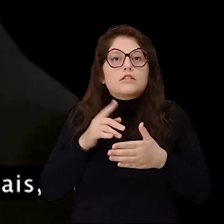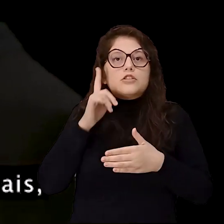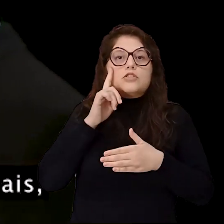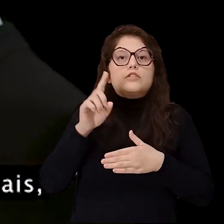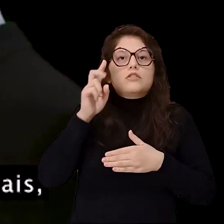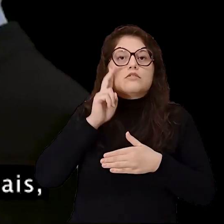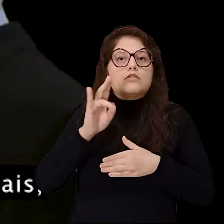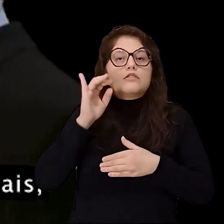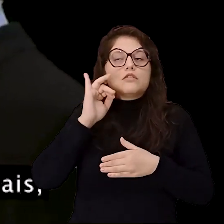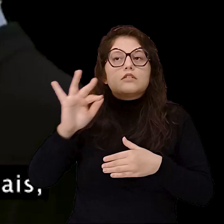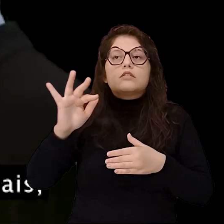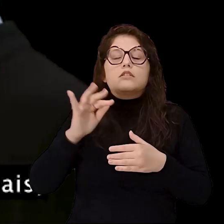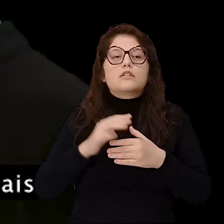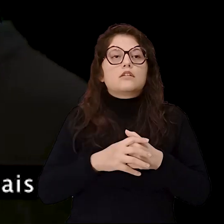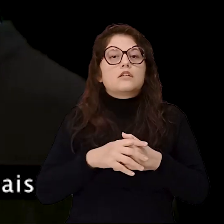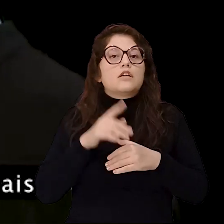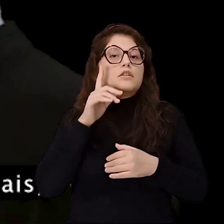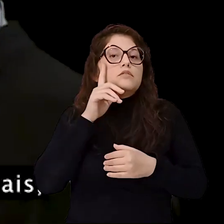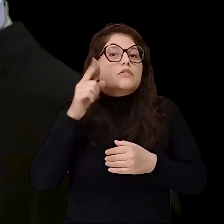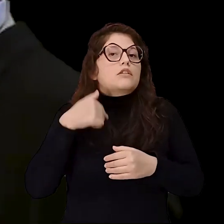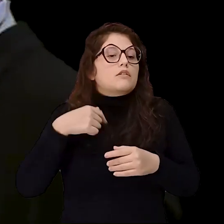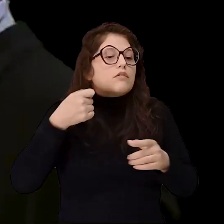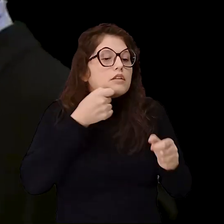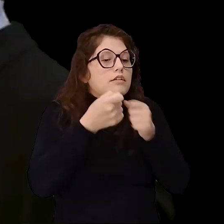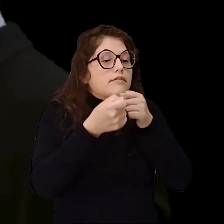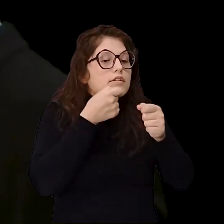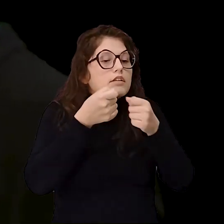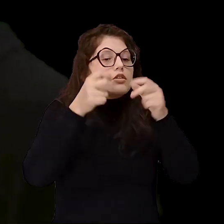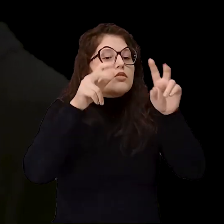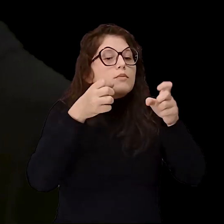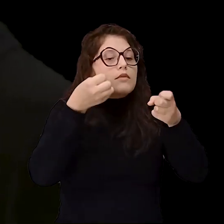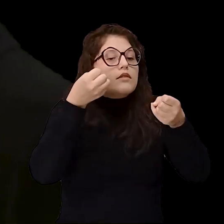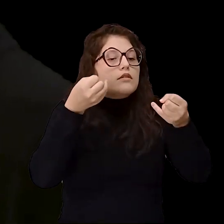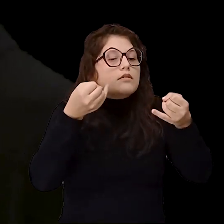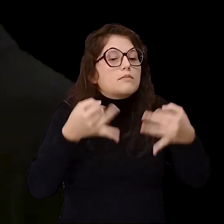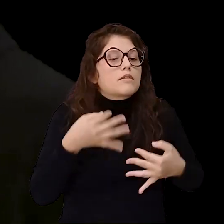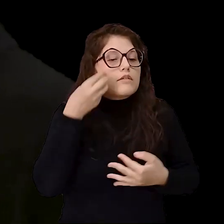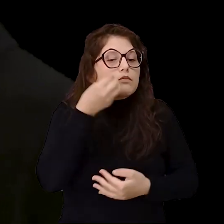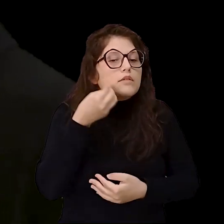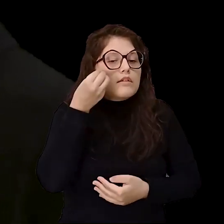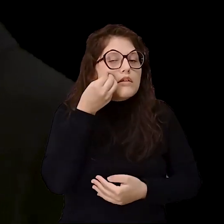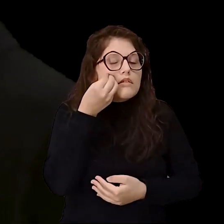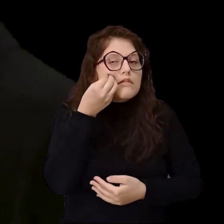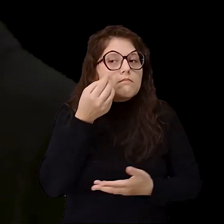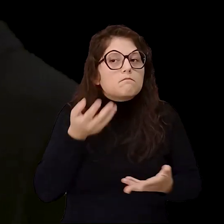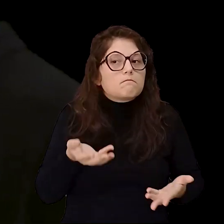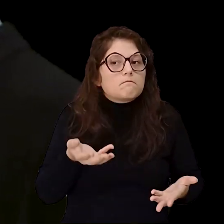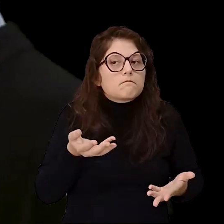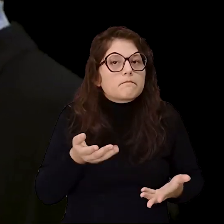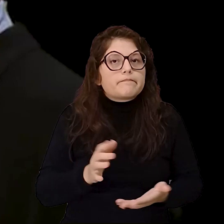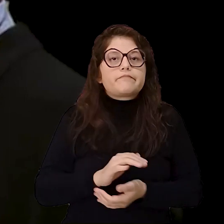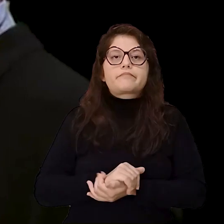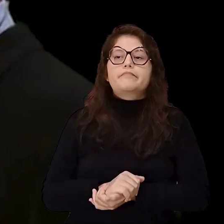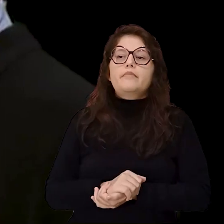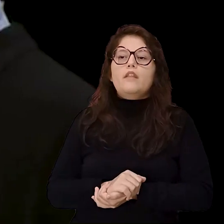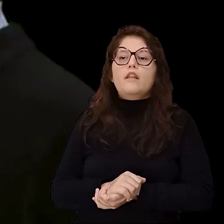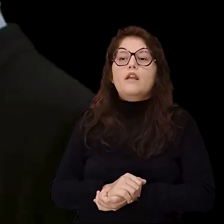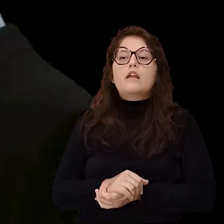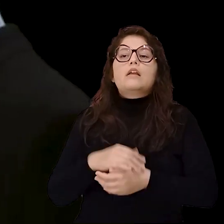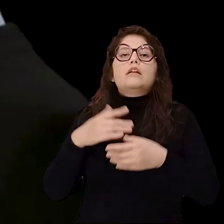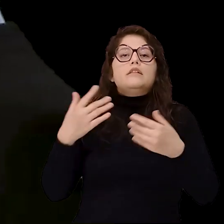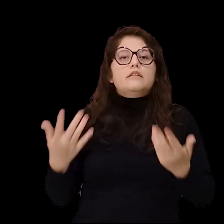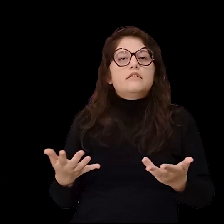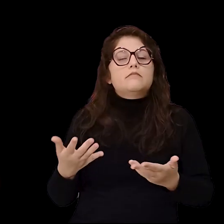which she sat in her parents' apartment, more or less catatonic, essentially without moving, day after day after